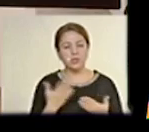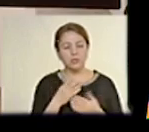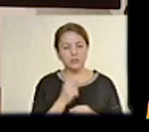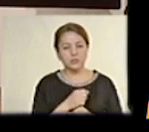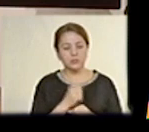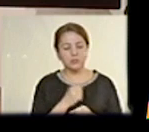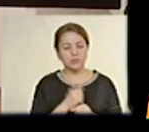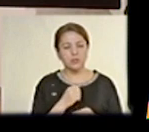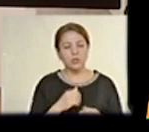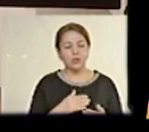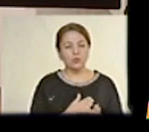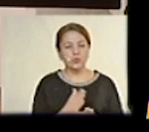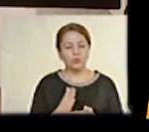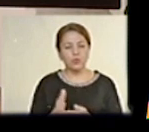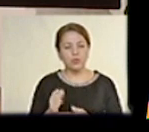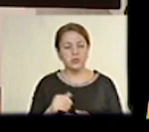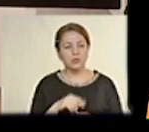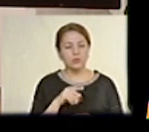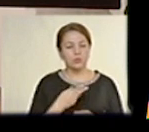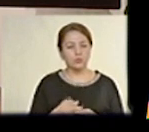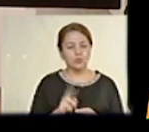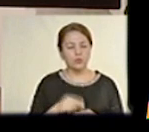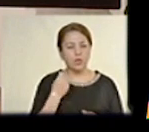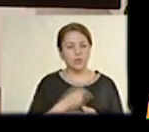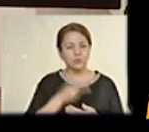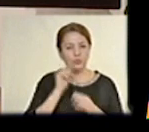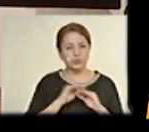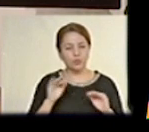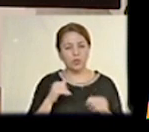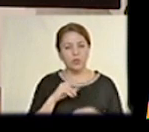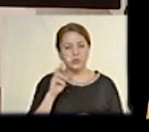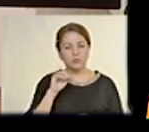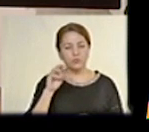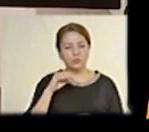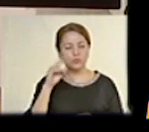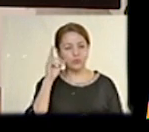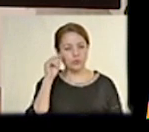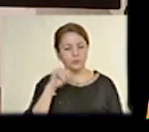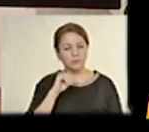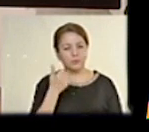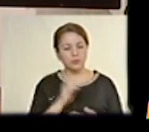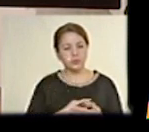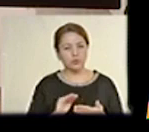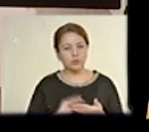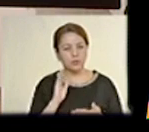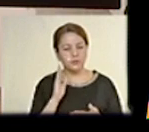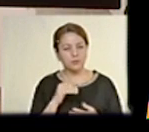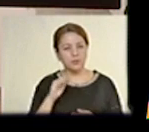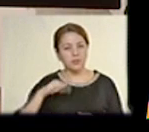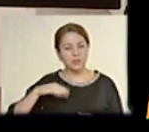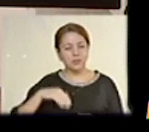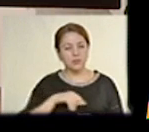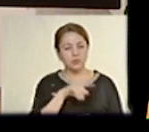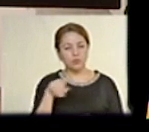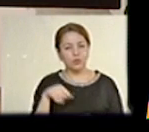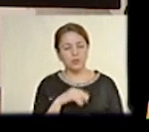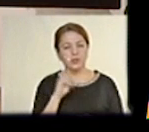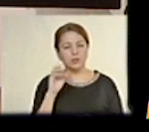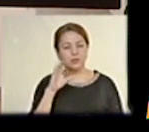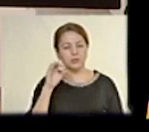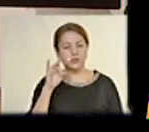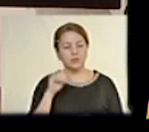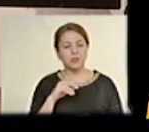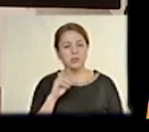ishlash uslubini. Buning uchun esa aziz o'quvchilar, butun sonimizni birinchi yozib olib, keyin esa ularni